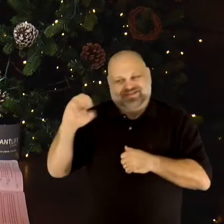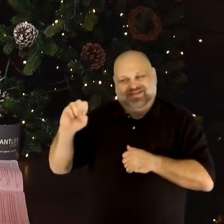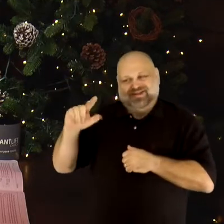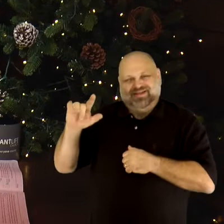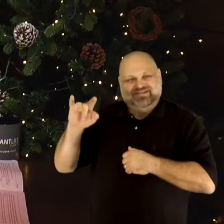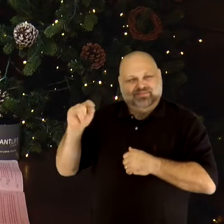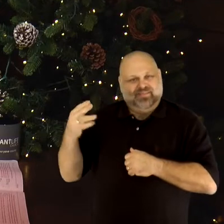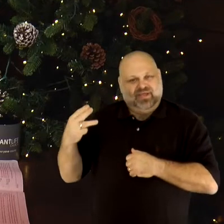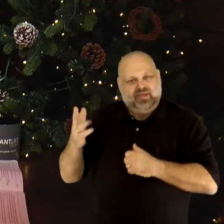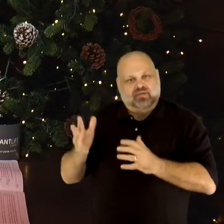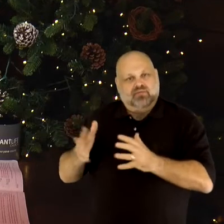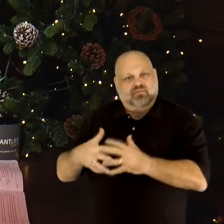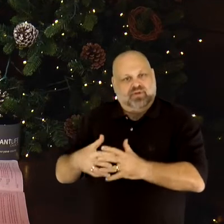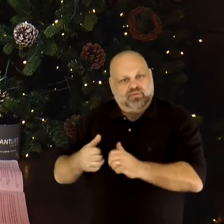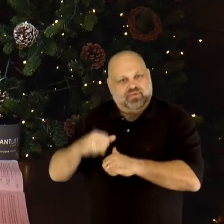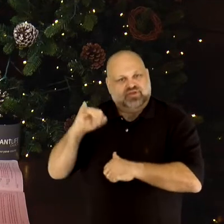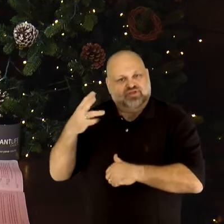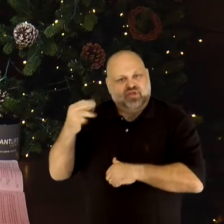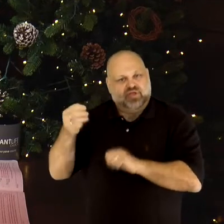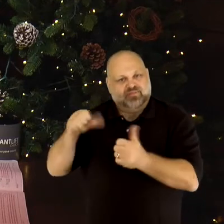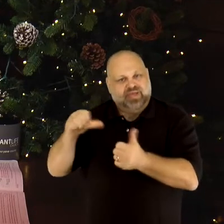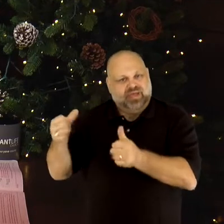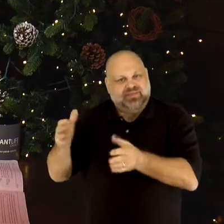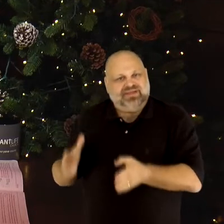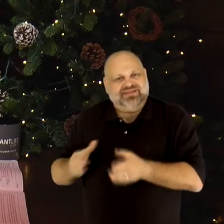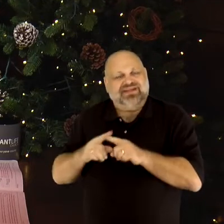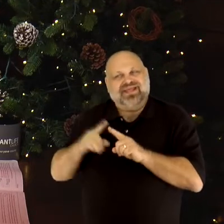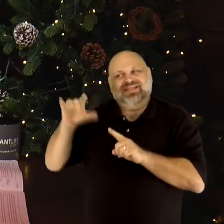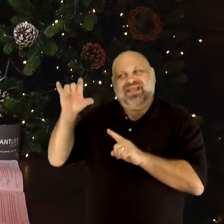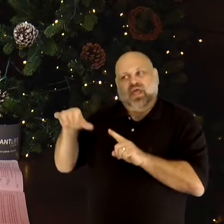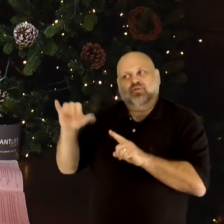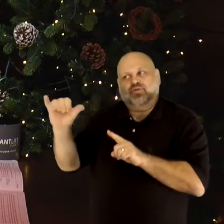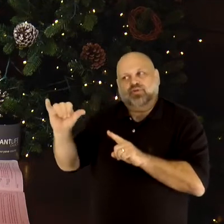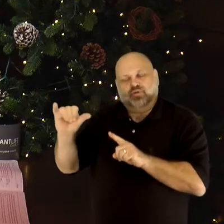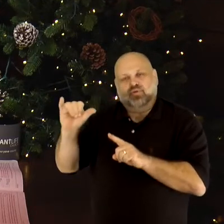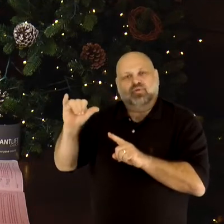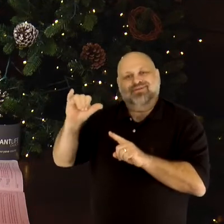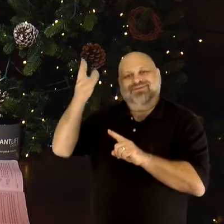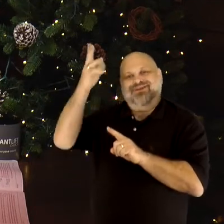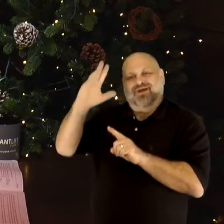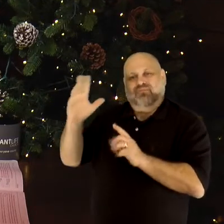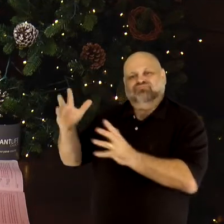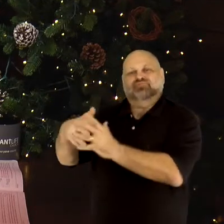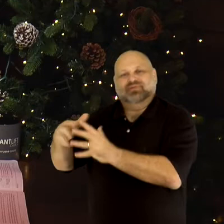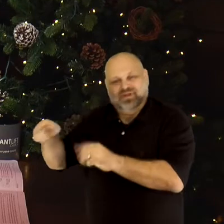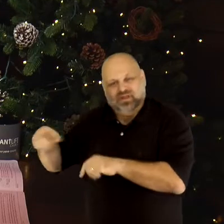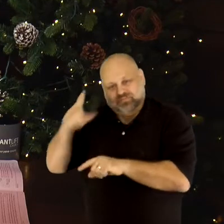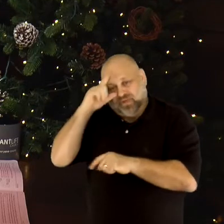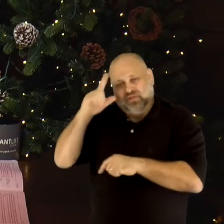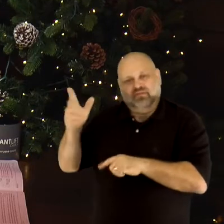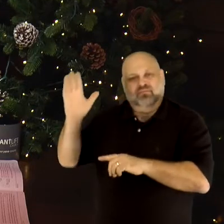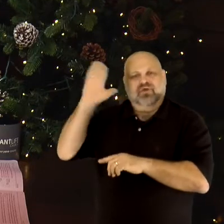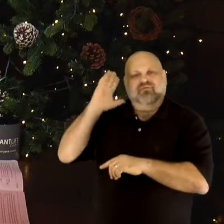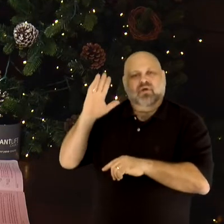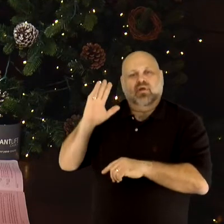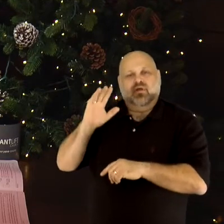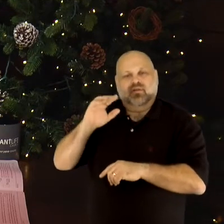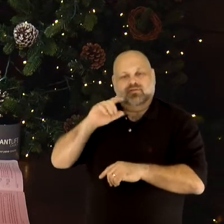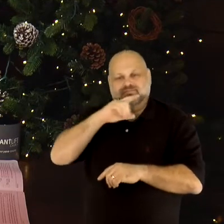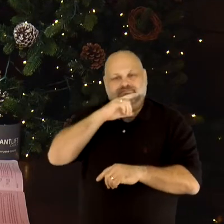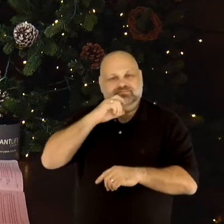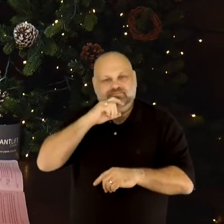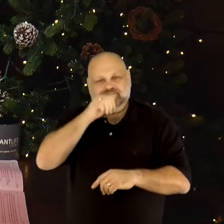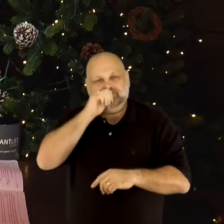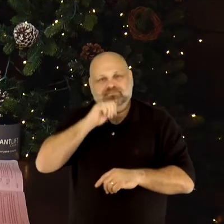Elizabeth was carrying John the Baptist. This too was a miraculous conception because Elizabeth had been barren. So one of the